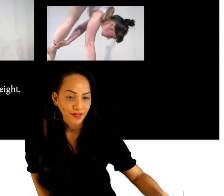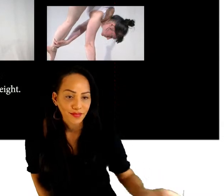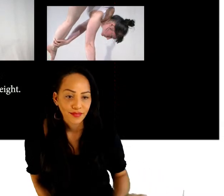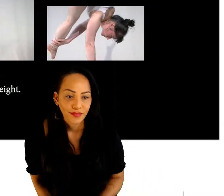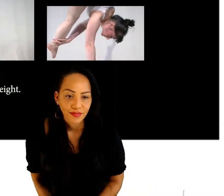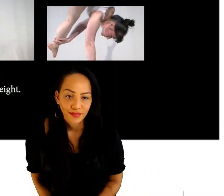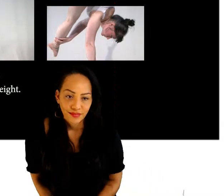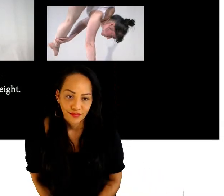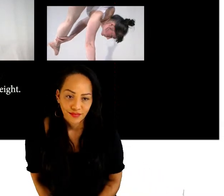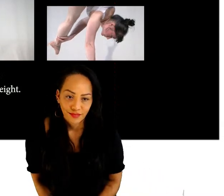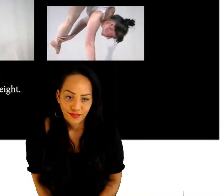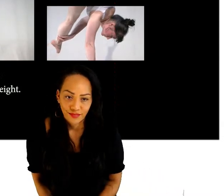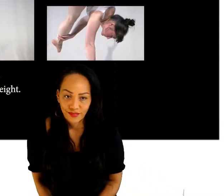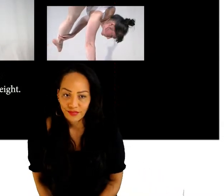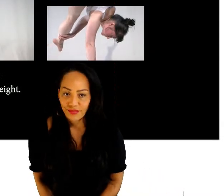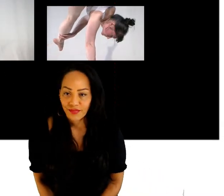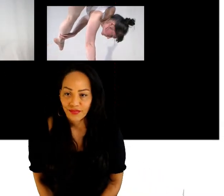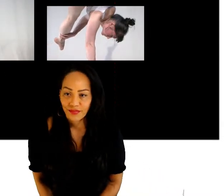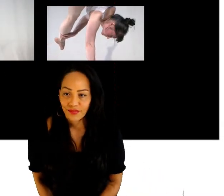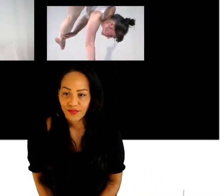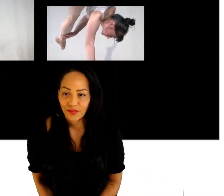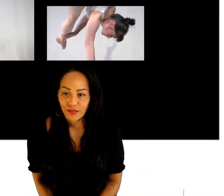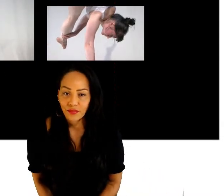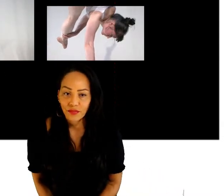unlimited amount of weight.